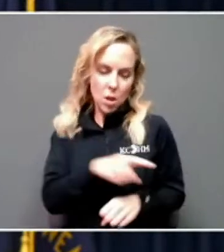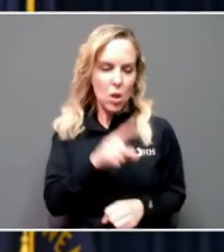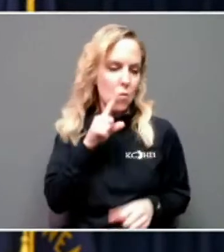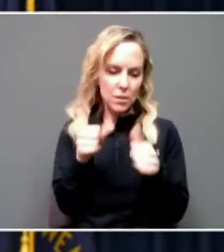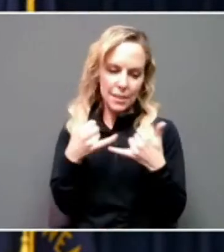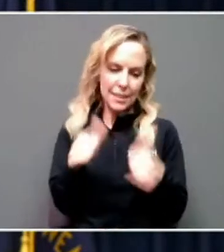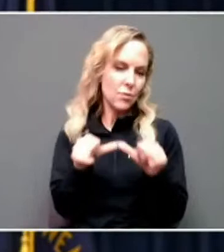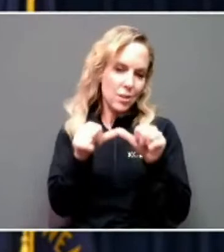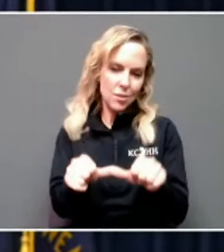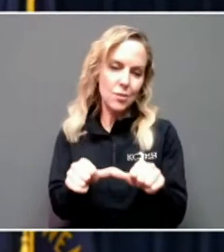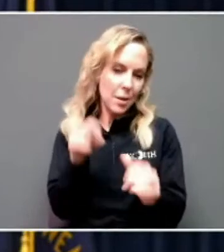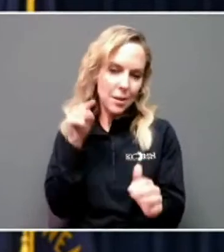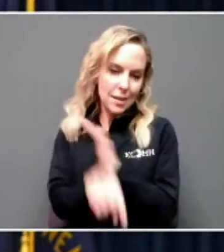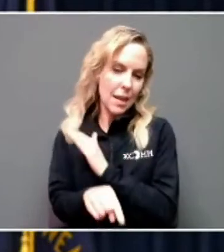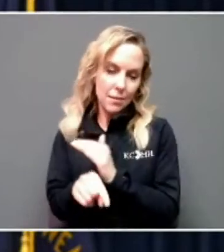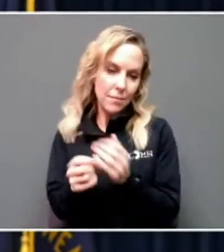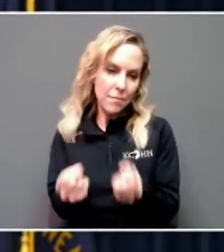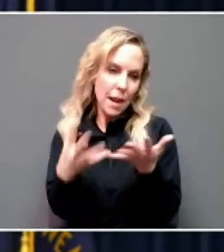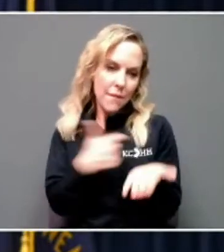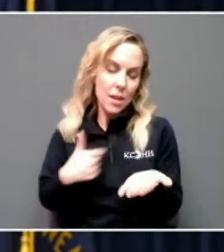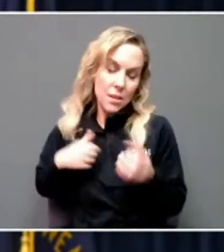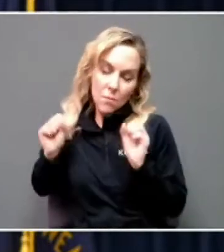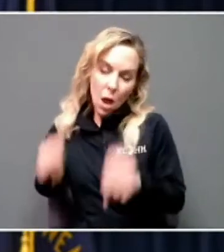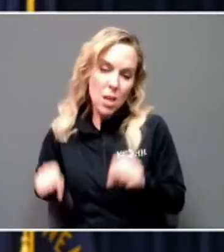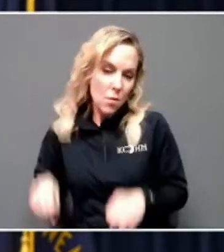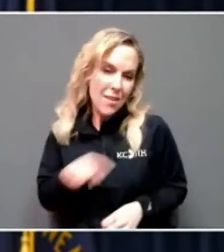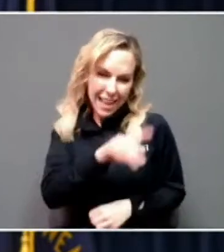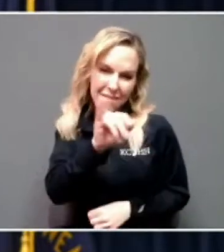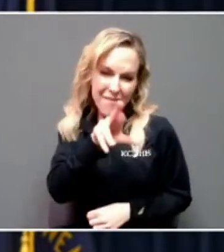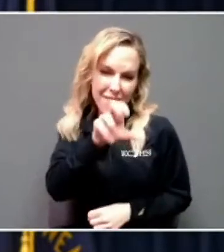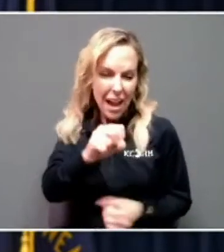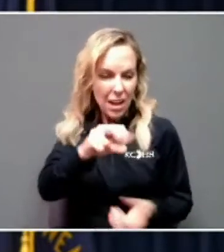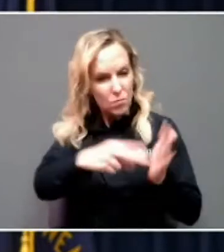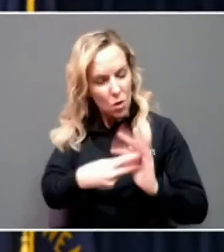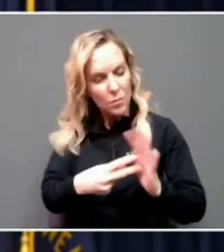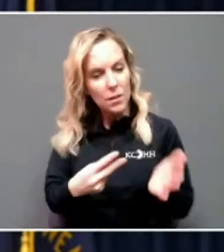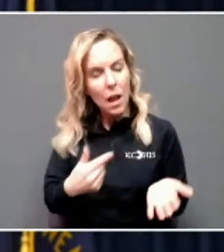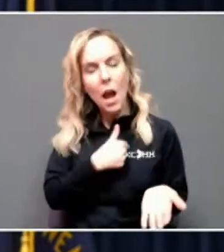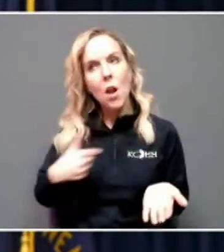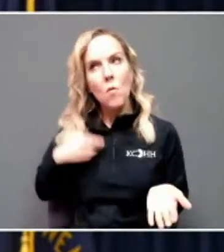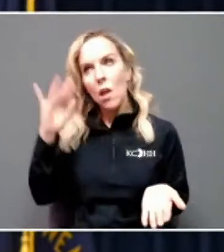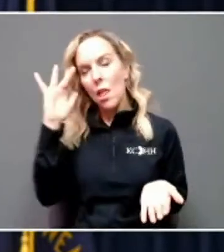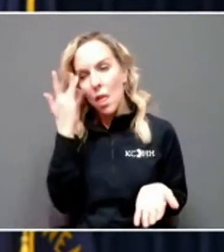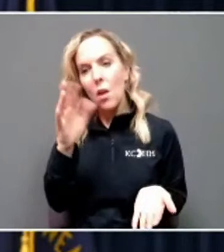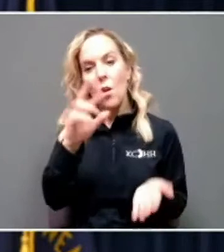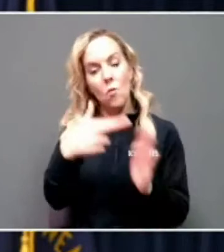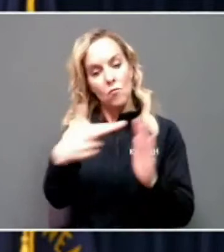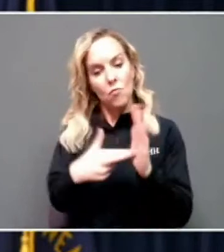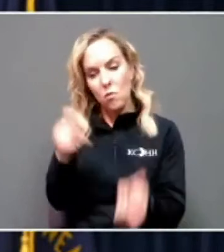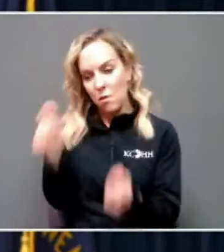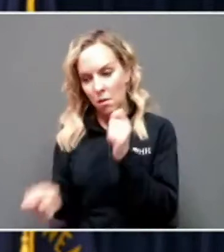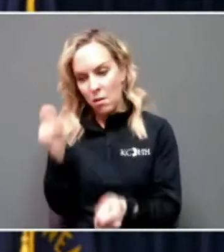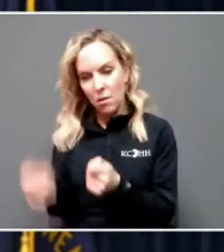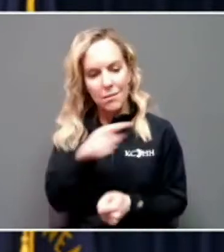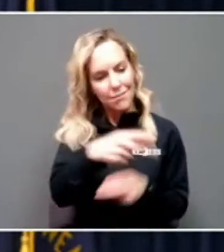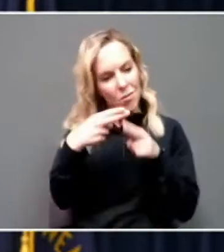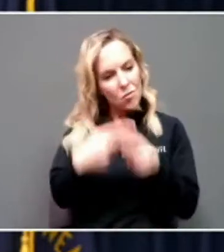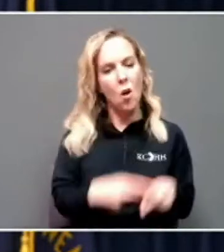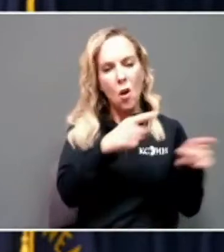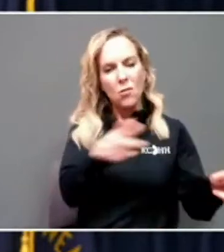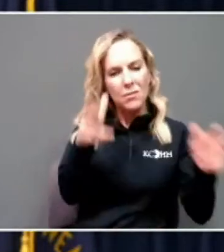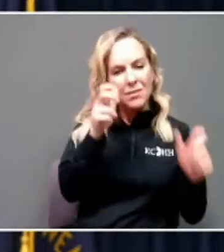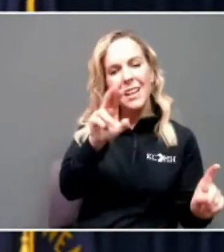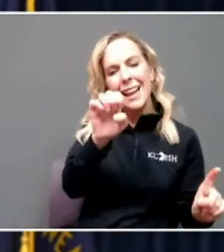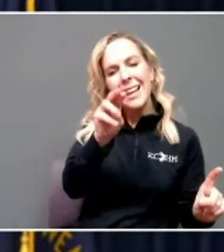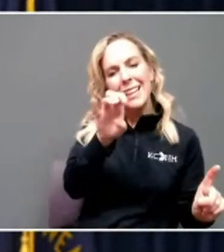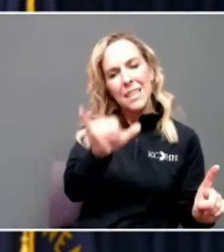as many of us as possible. You know, I know we get tired of rules changing, but when the enemy changes its tactics to try to kill